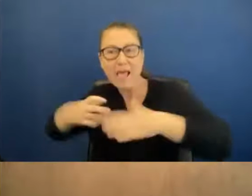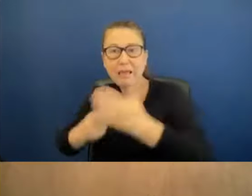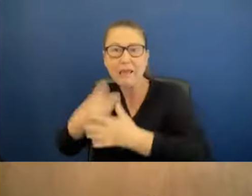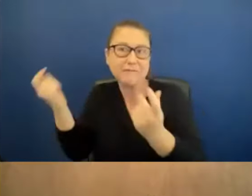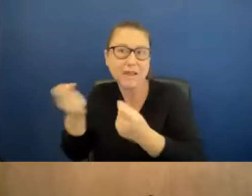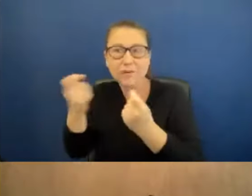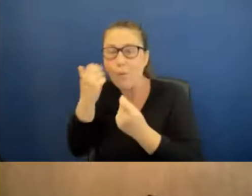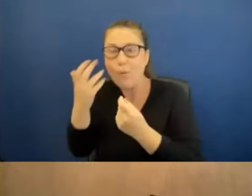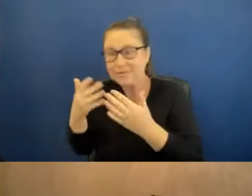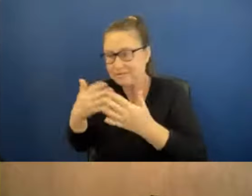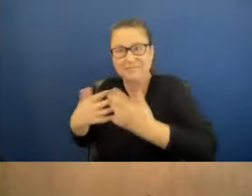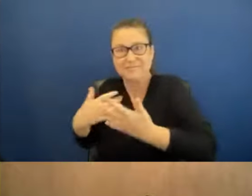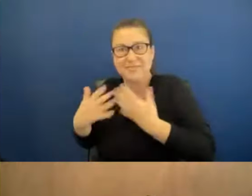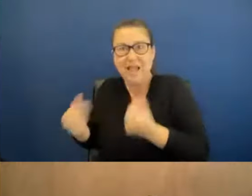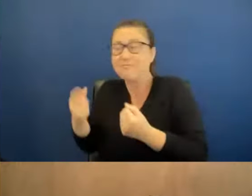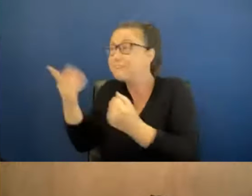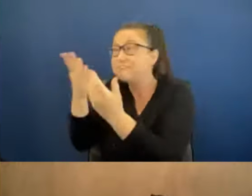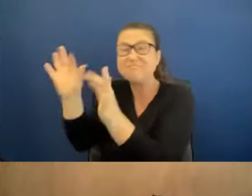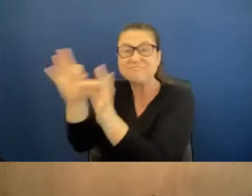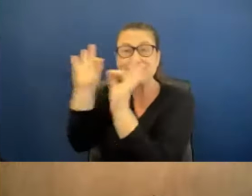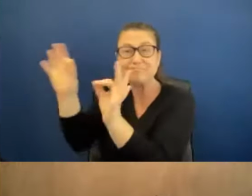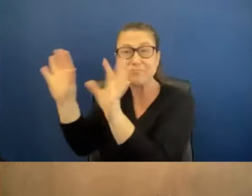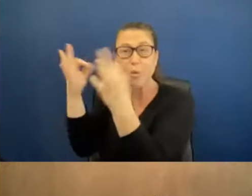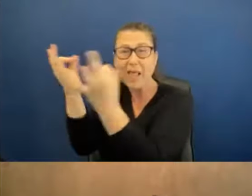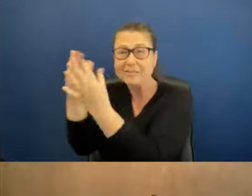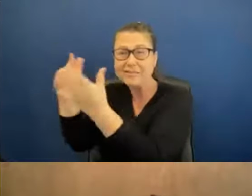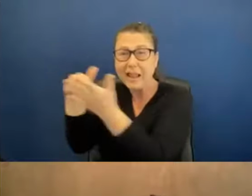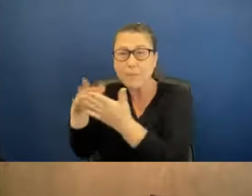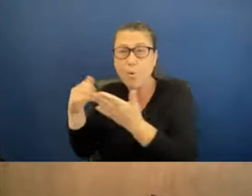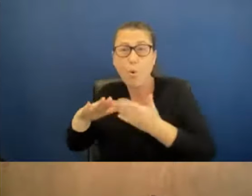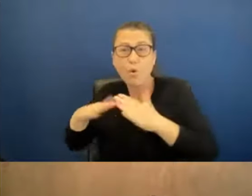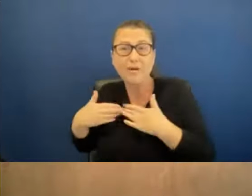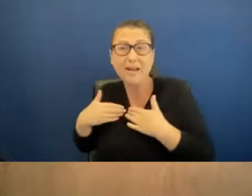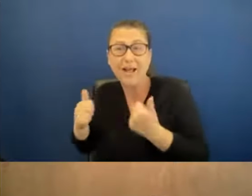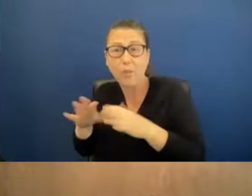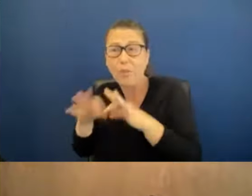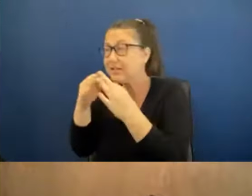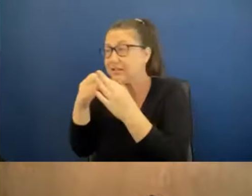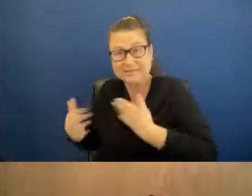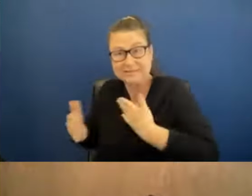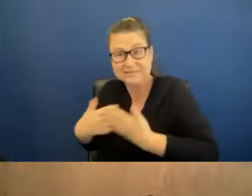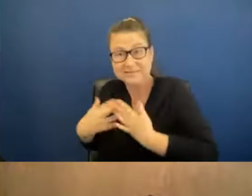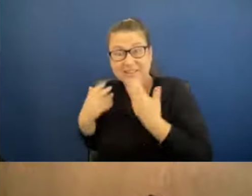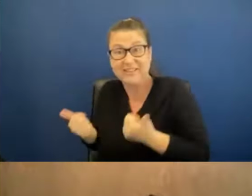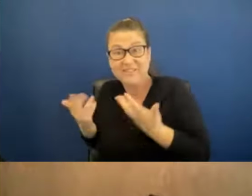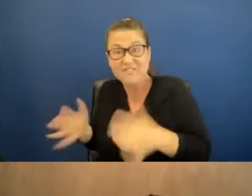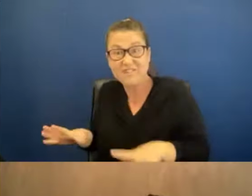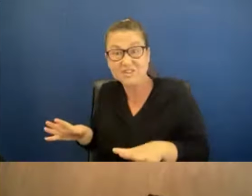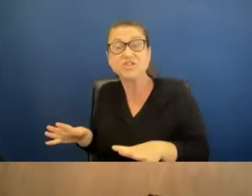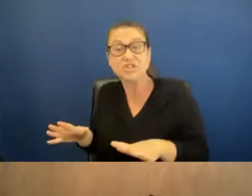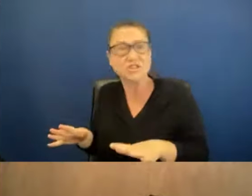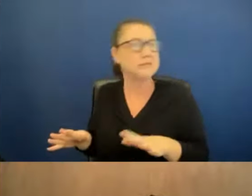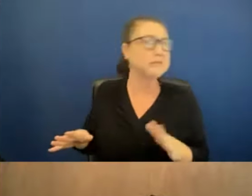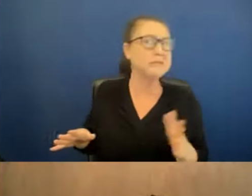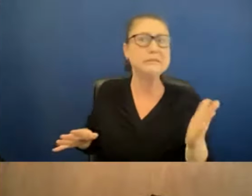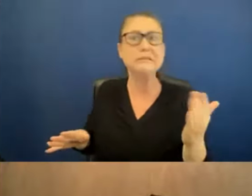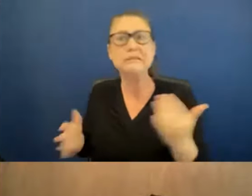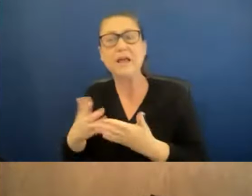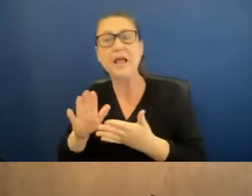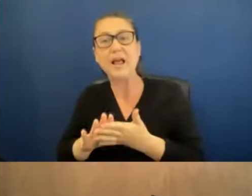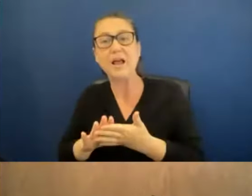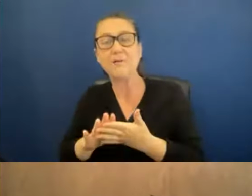fantastic arts organisation or a community health organisation. And I think for me, Art Attack was really about